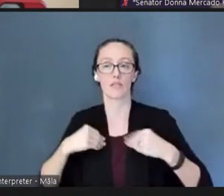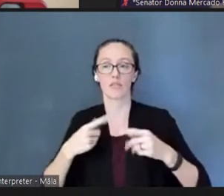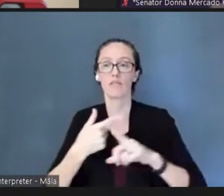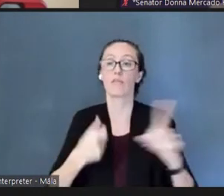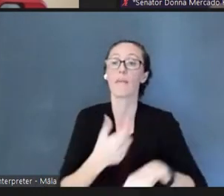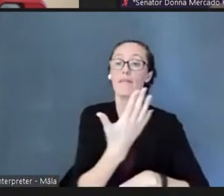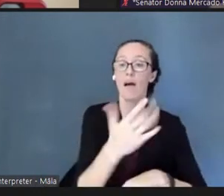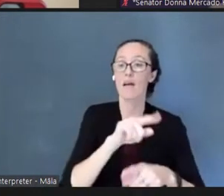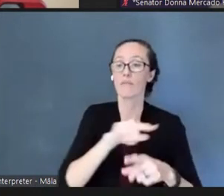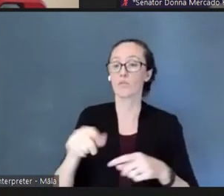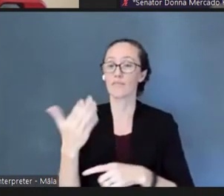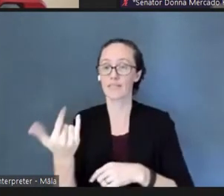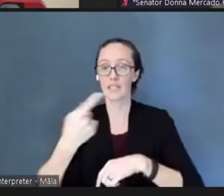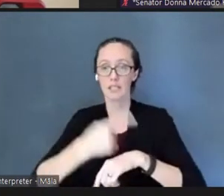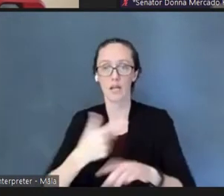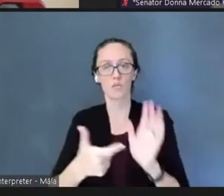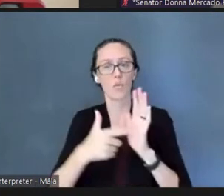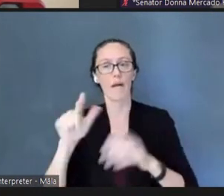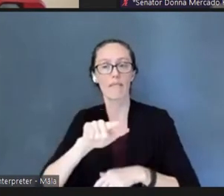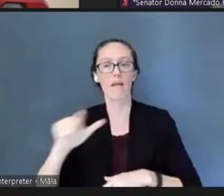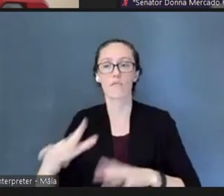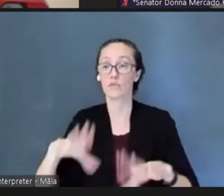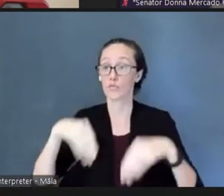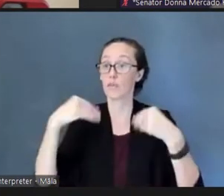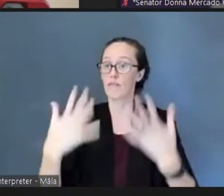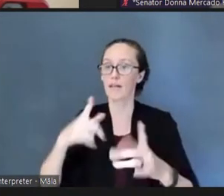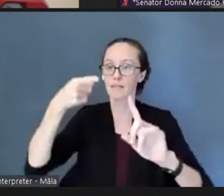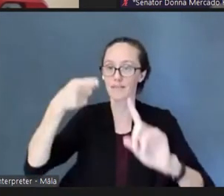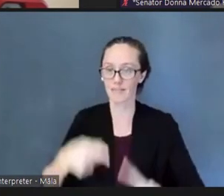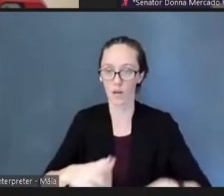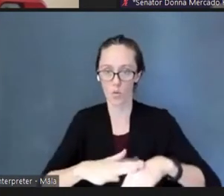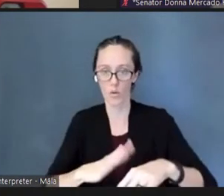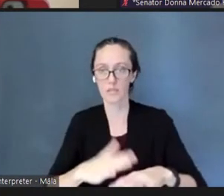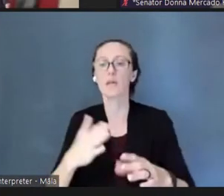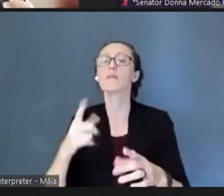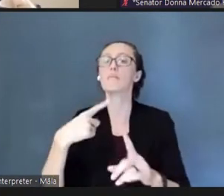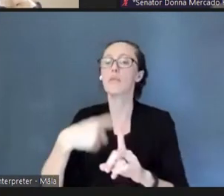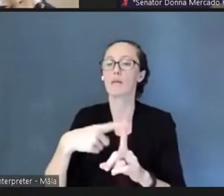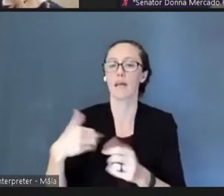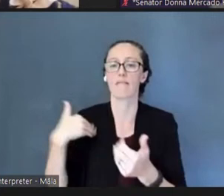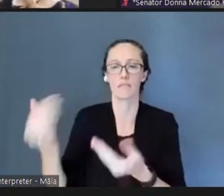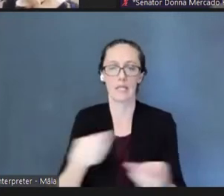requires landlords to provide notice with specified terms and enter into mediation.